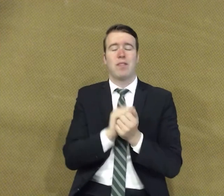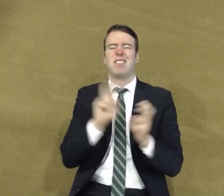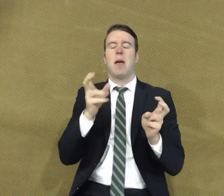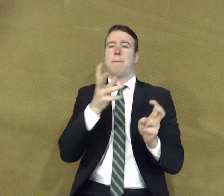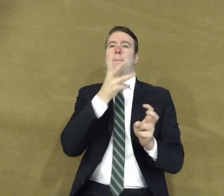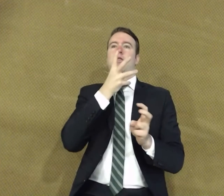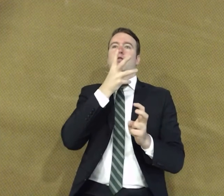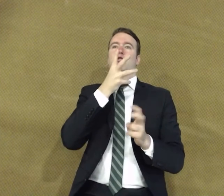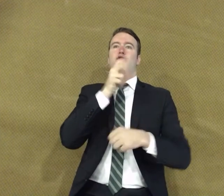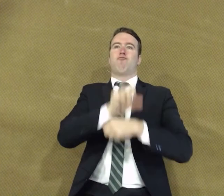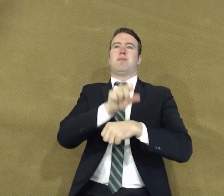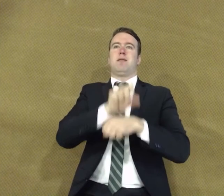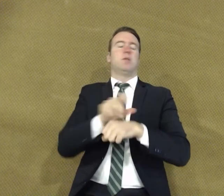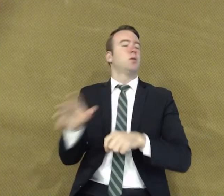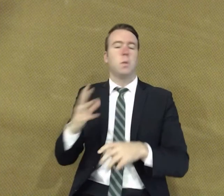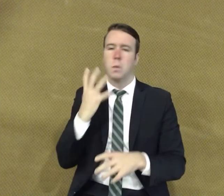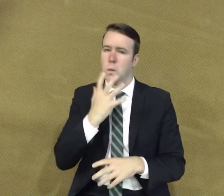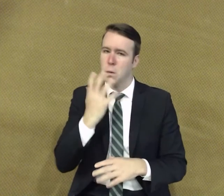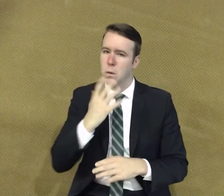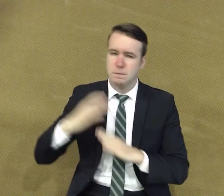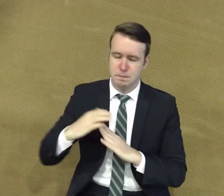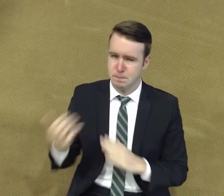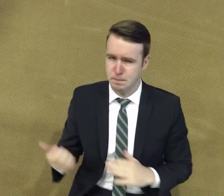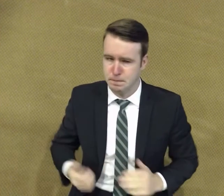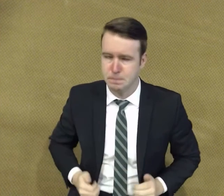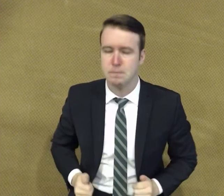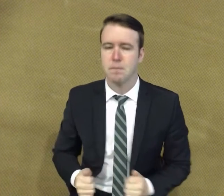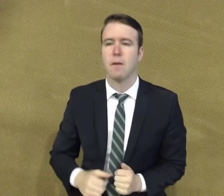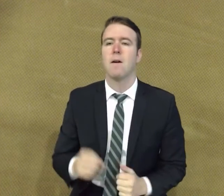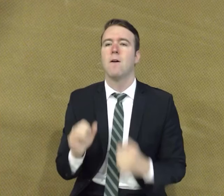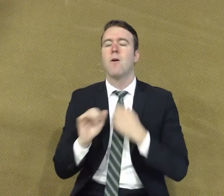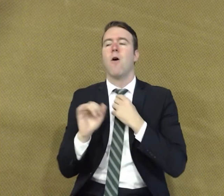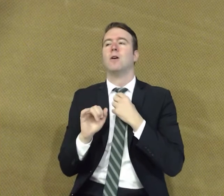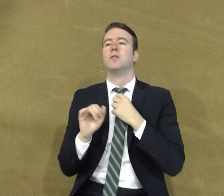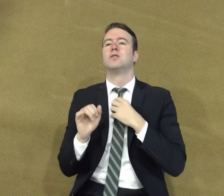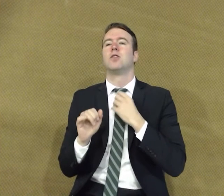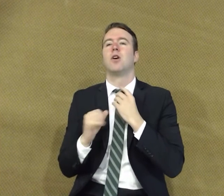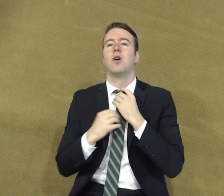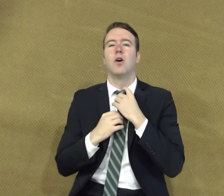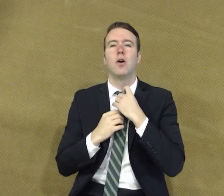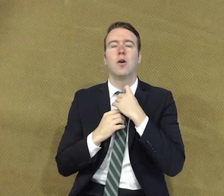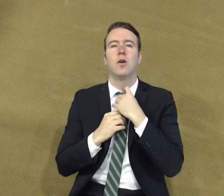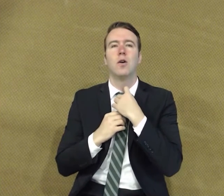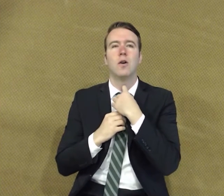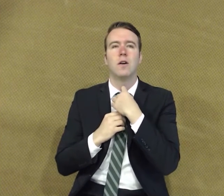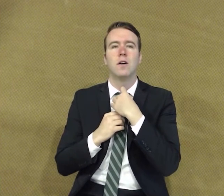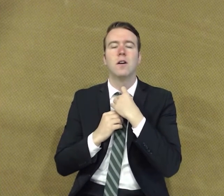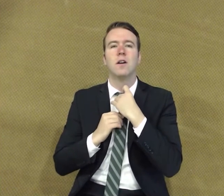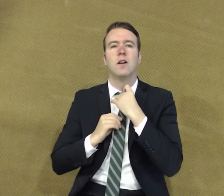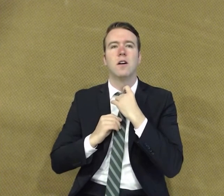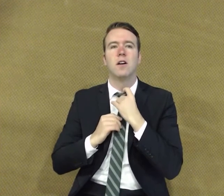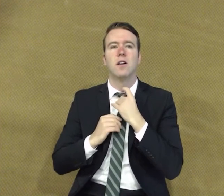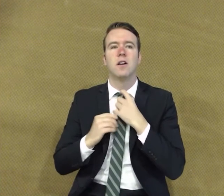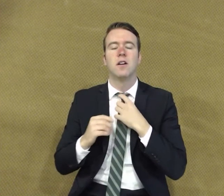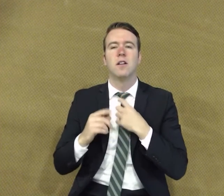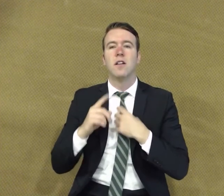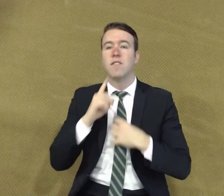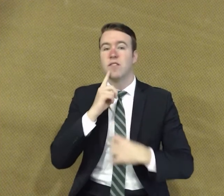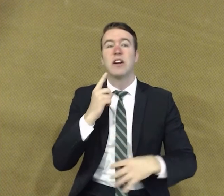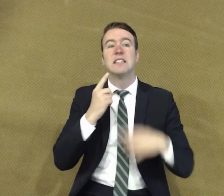business, and also the very successful